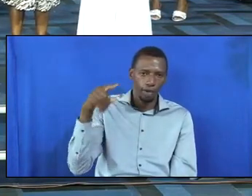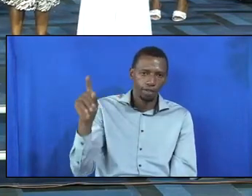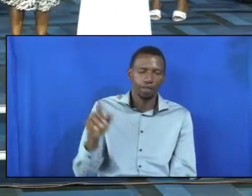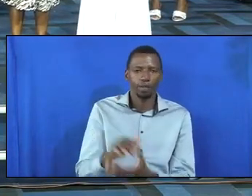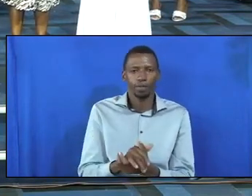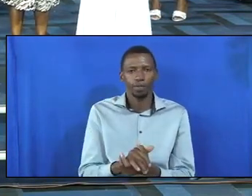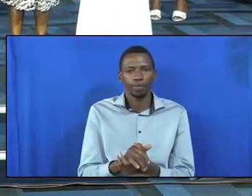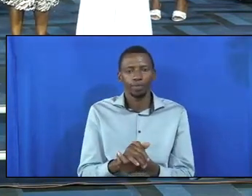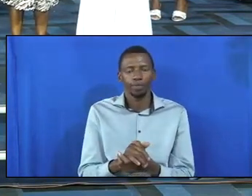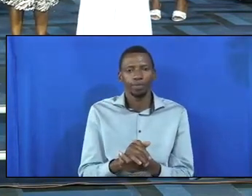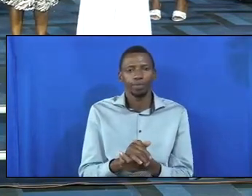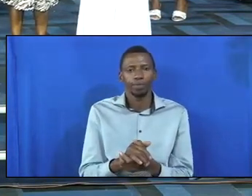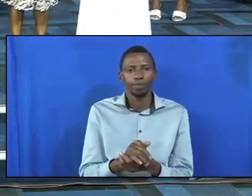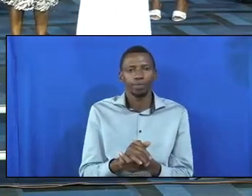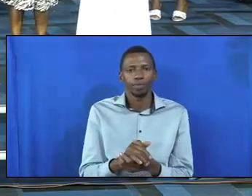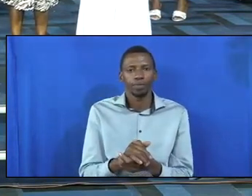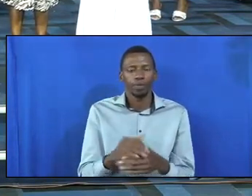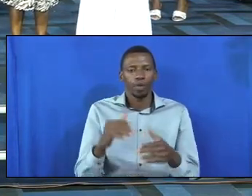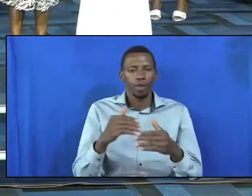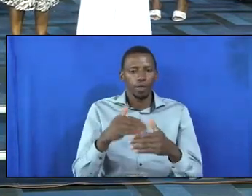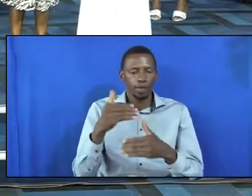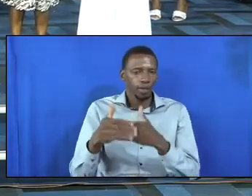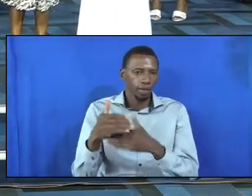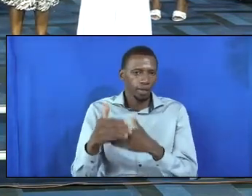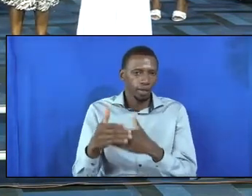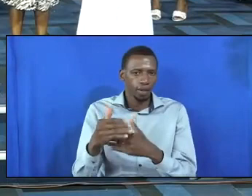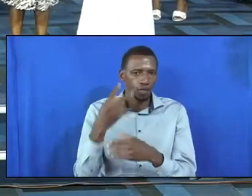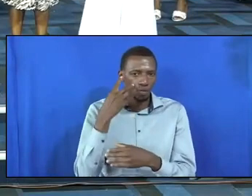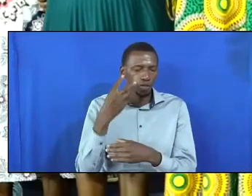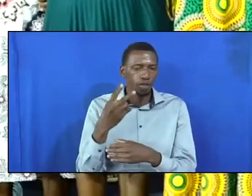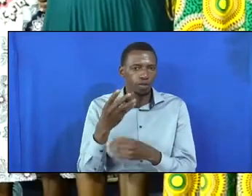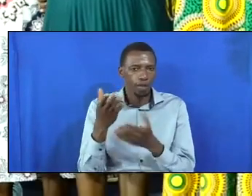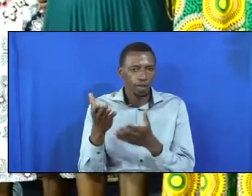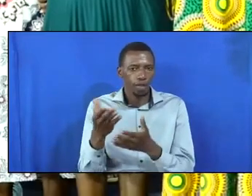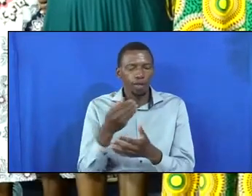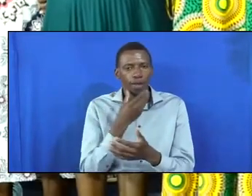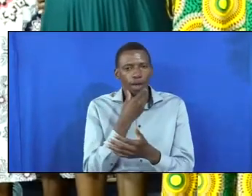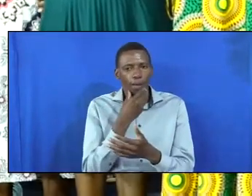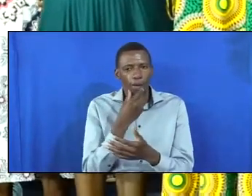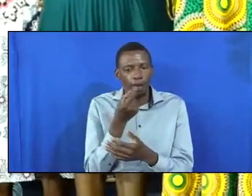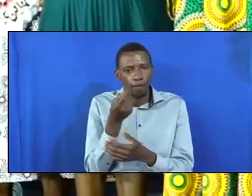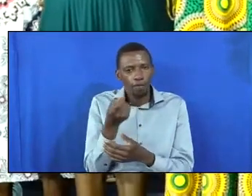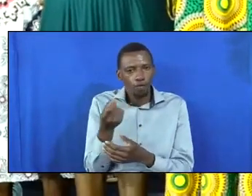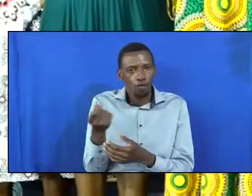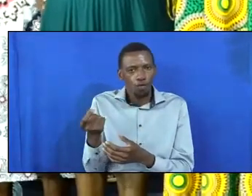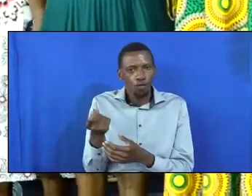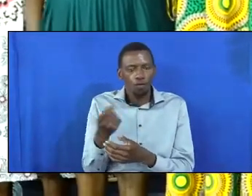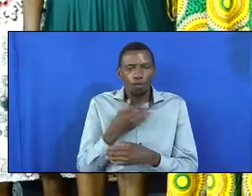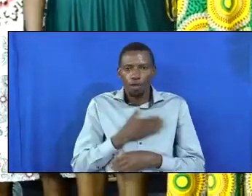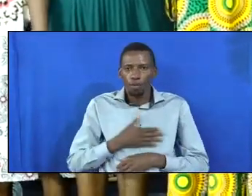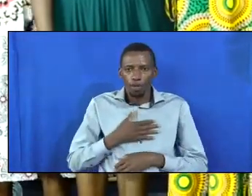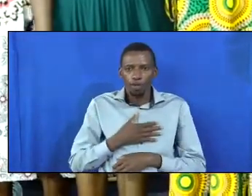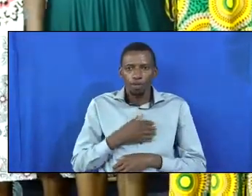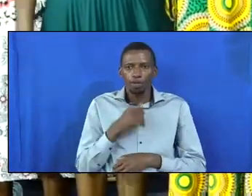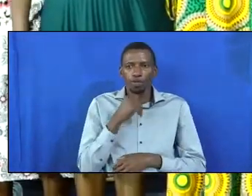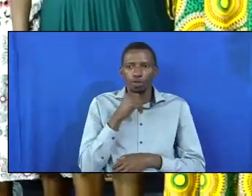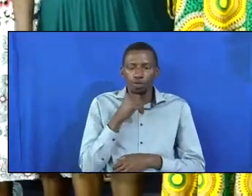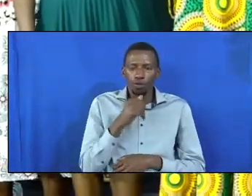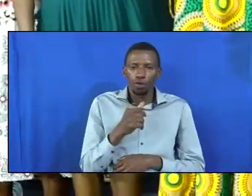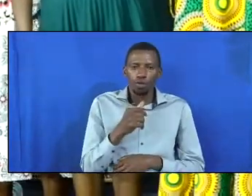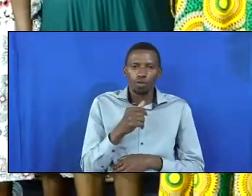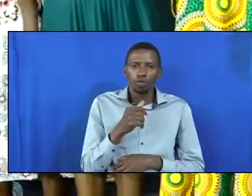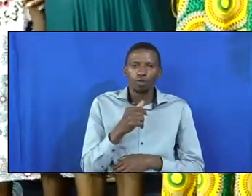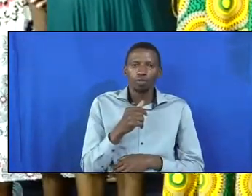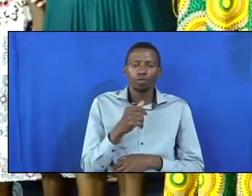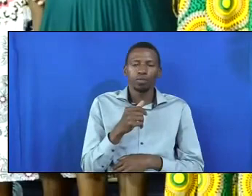Next now, and you can see this side men are becoming very rare. So don't be coughing in the church, you men. We know